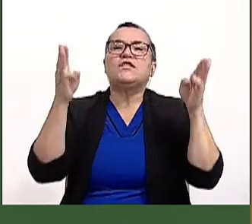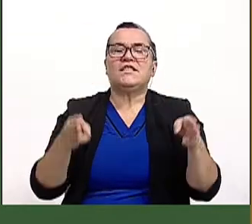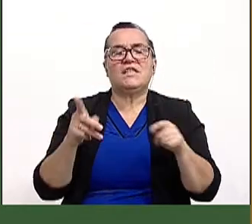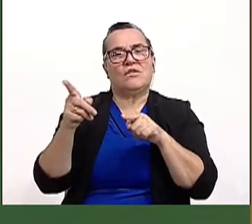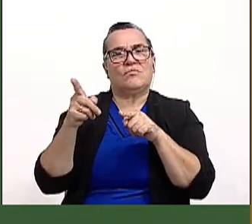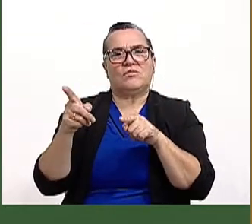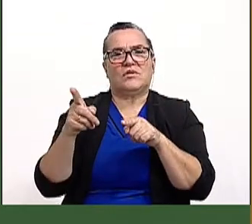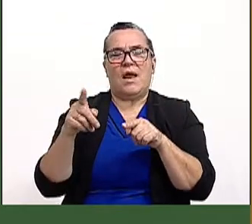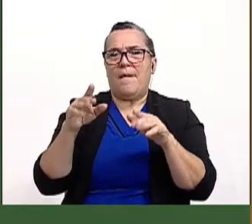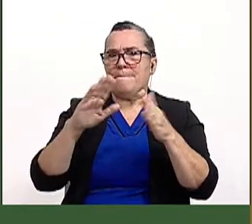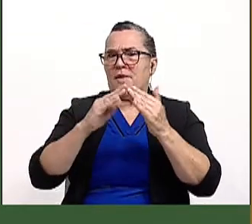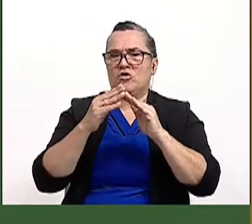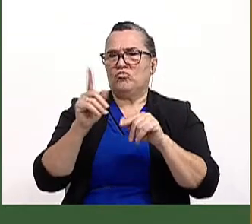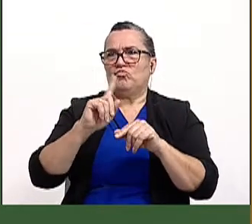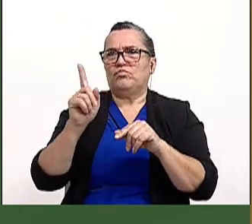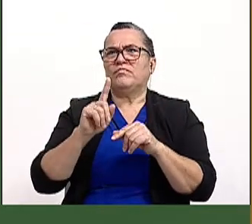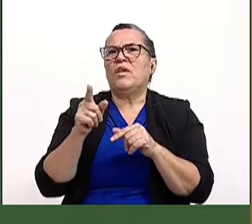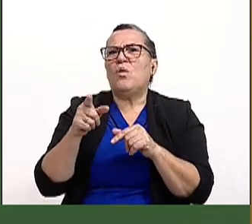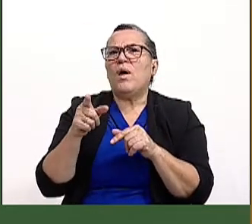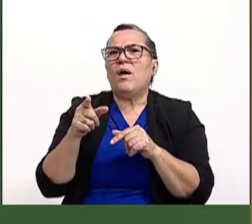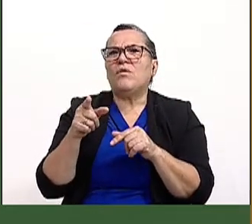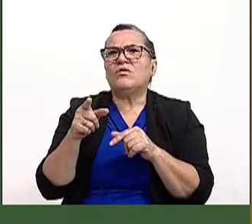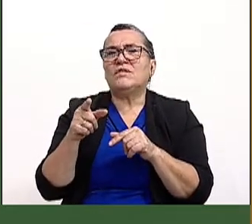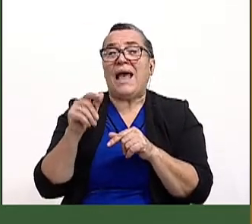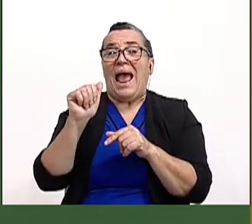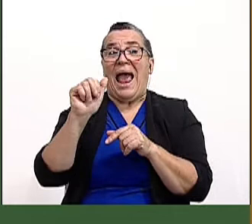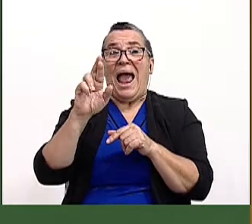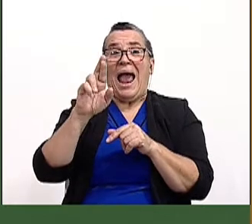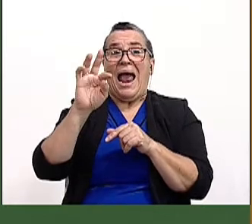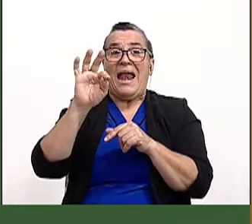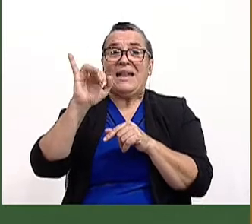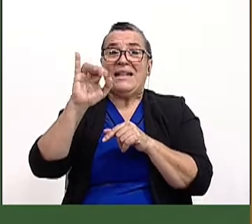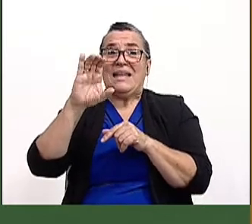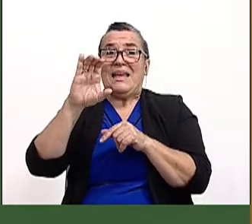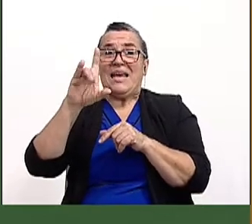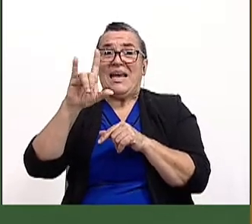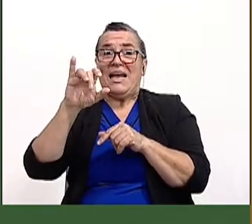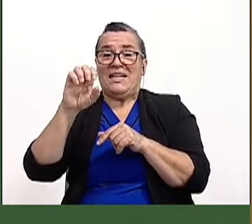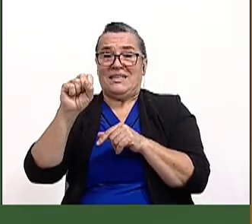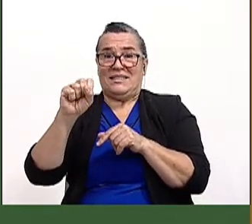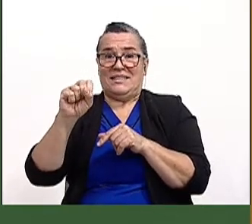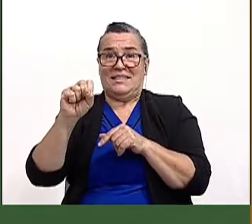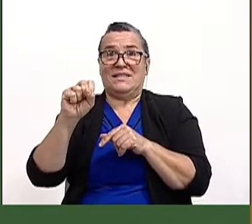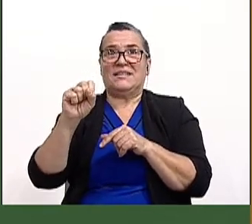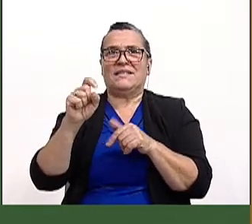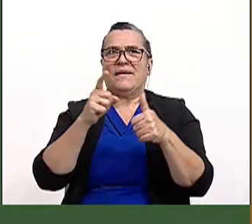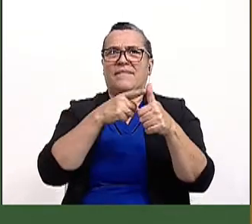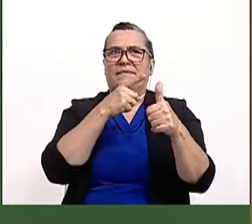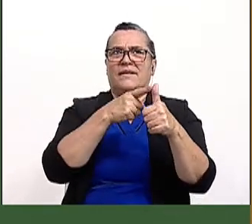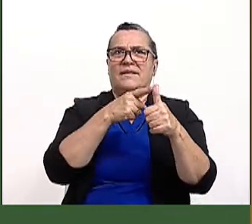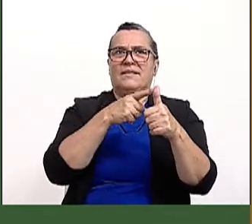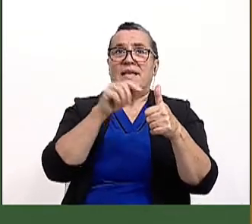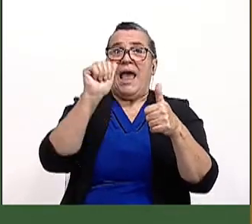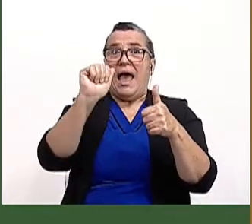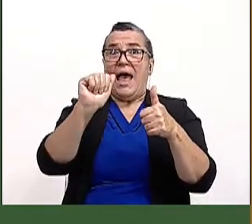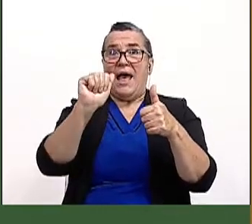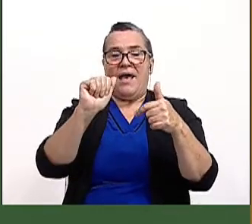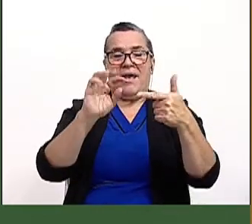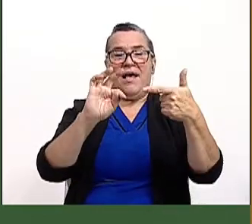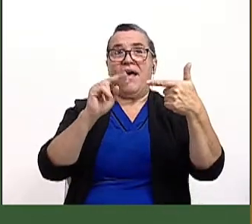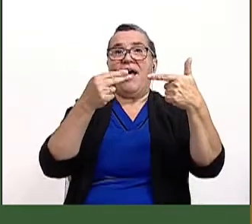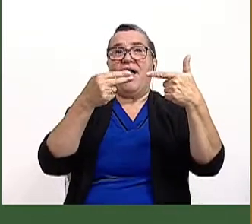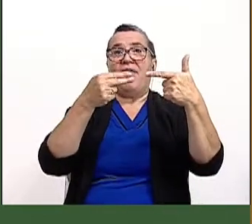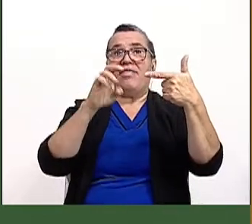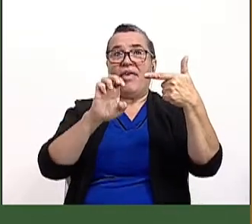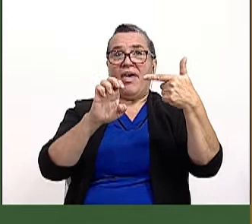Then number 2, we have the articles. In this case, we have the first a, the second da, and number